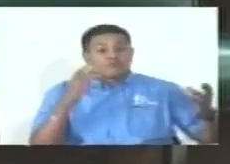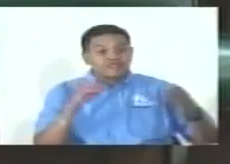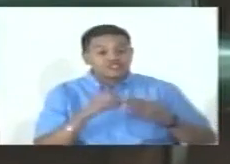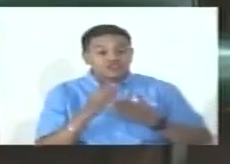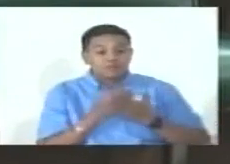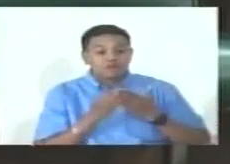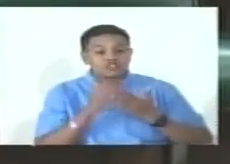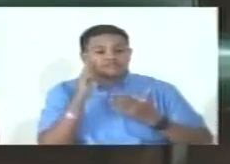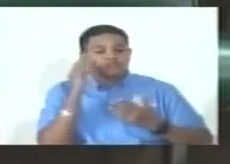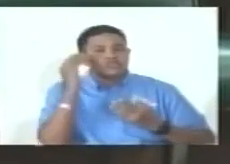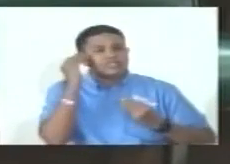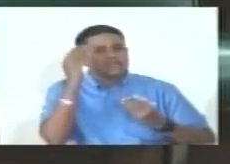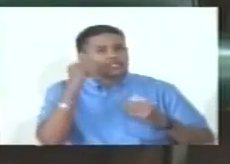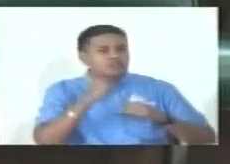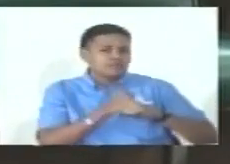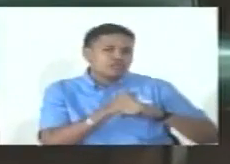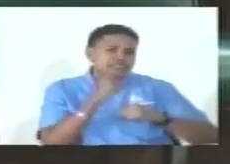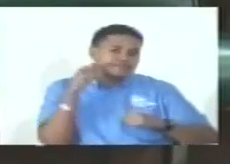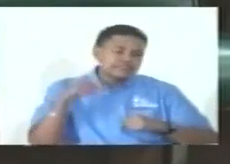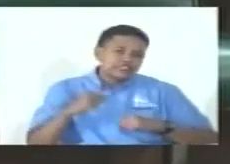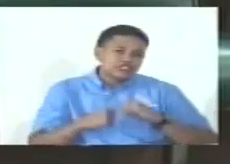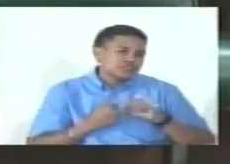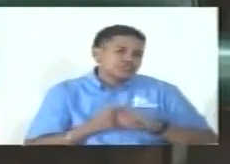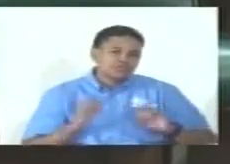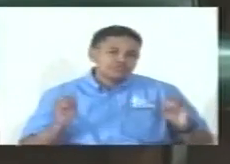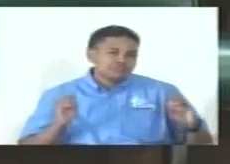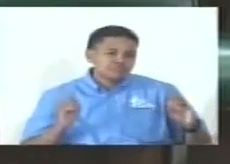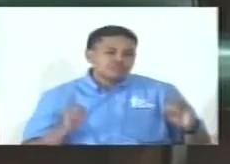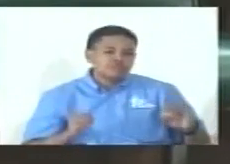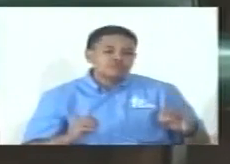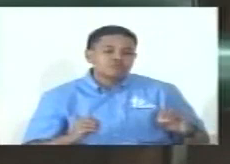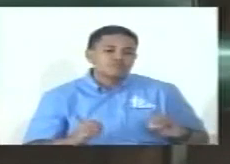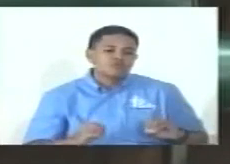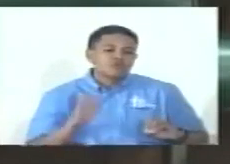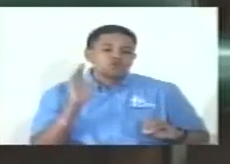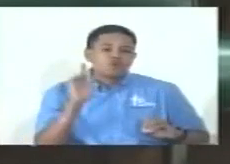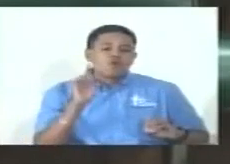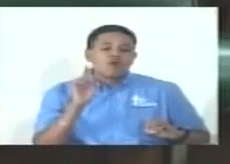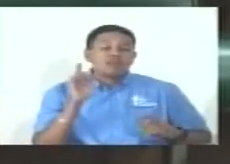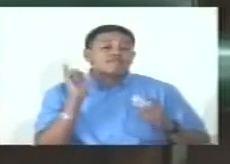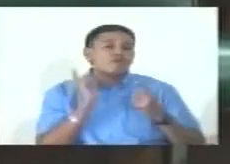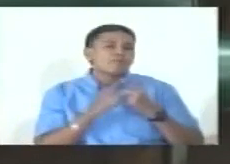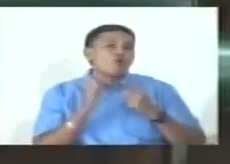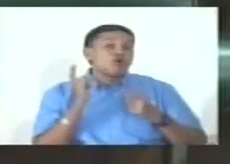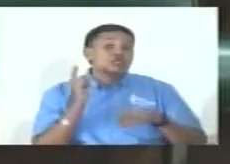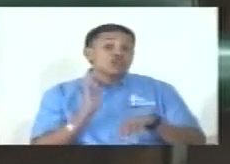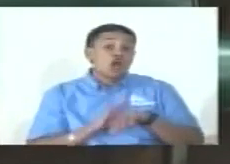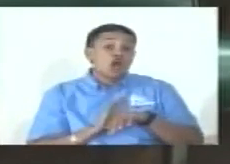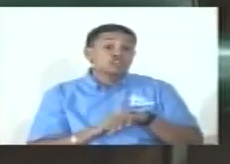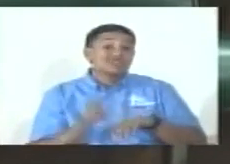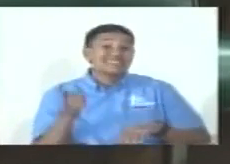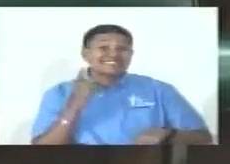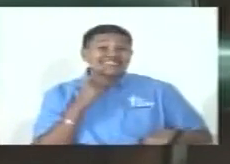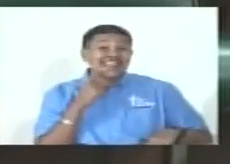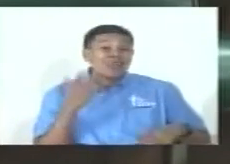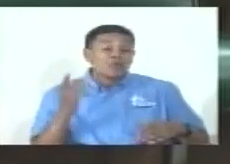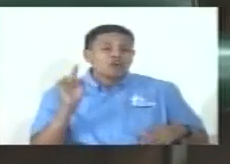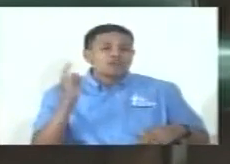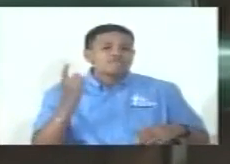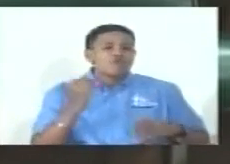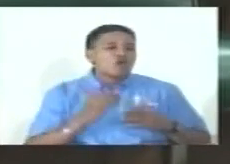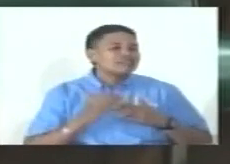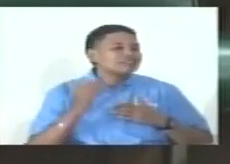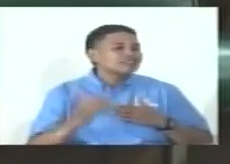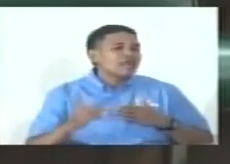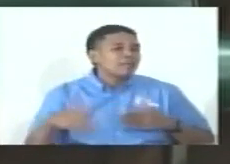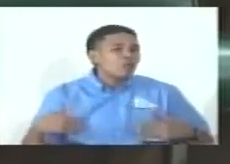None. And one of the points which the consultant made was that the first step would have to